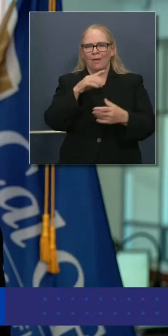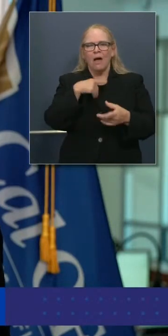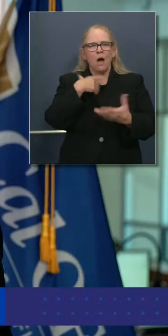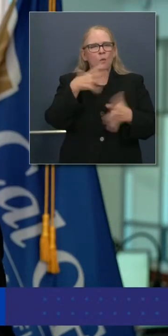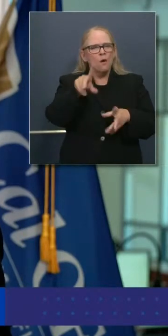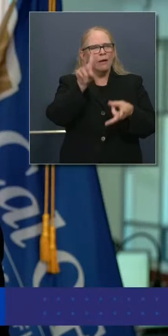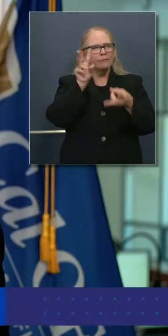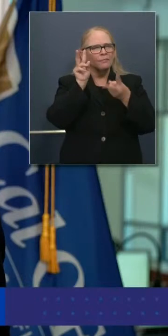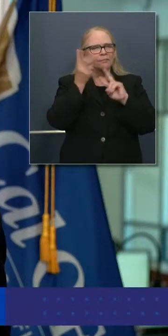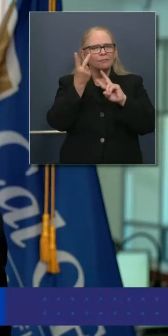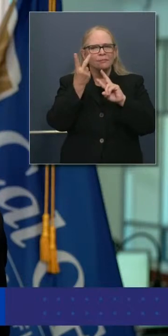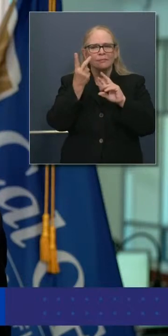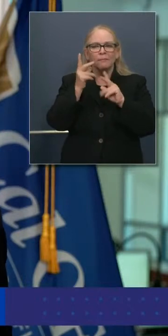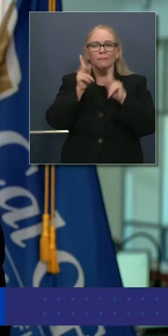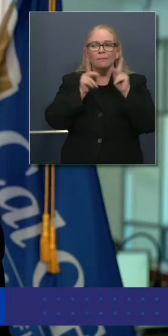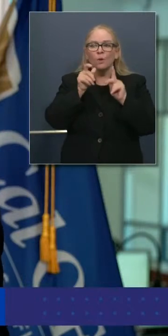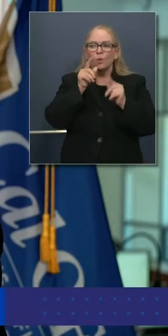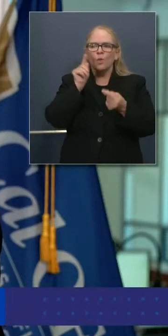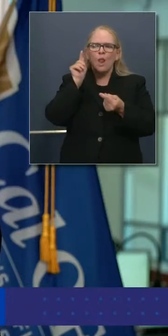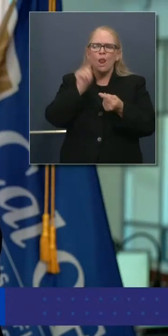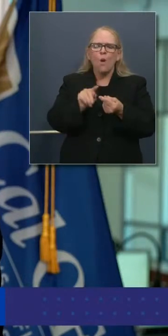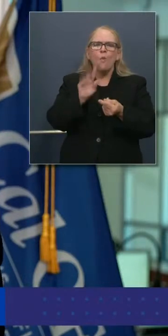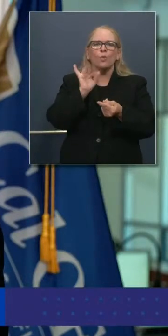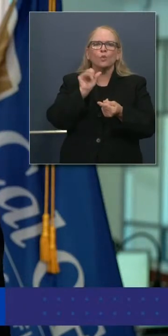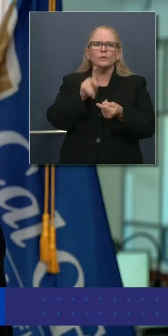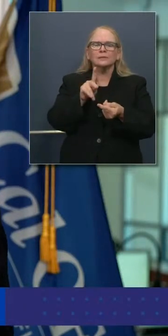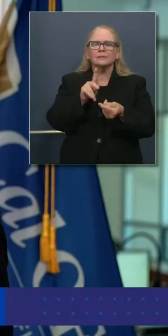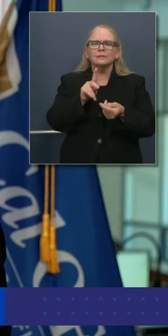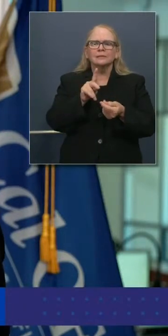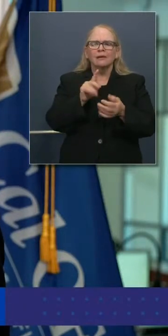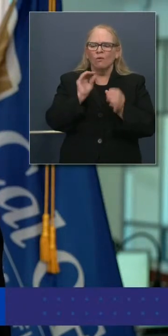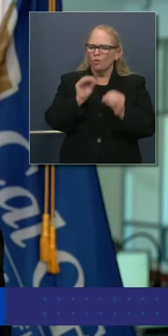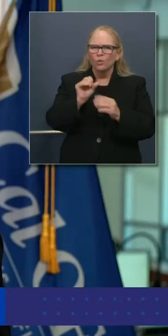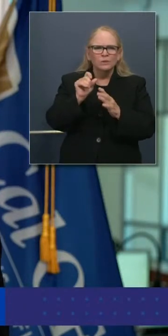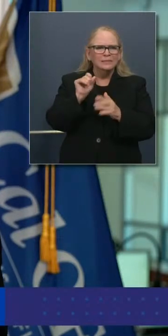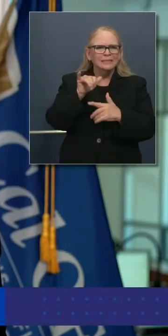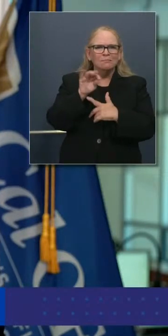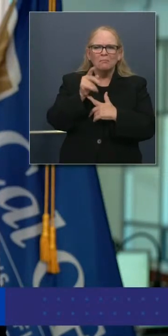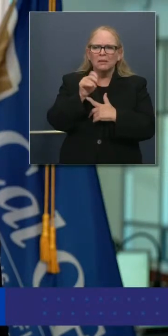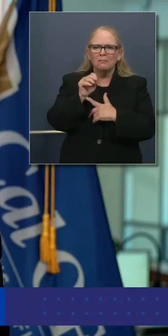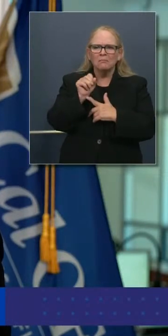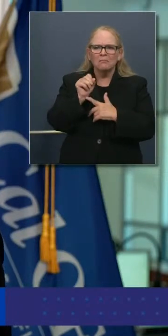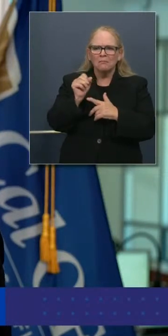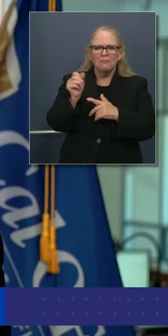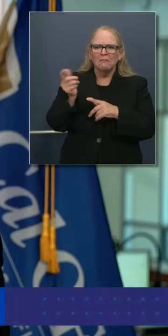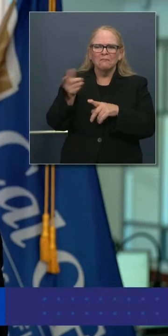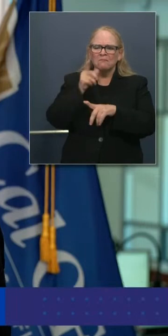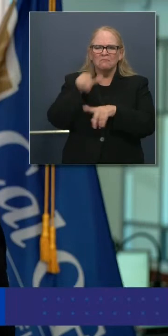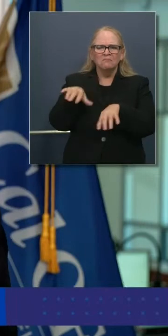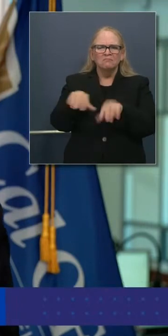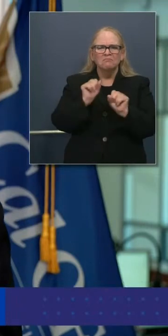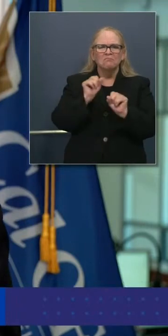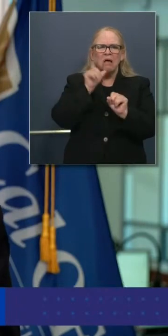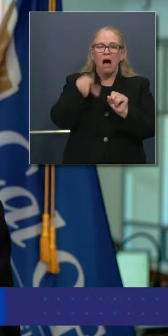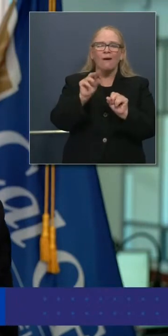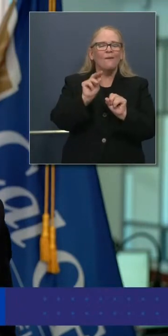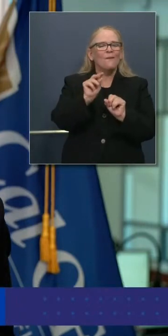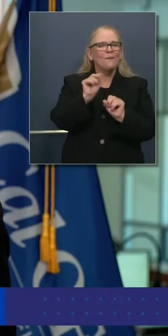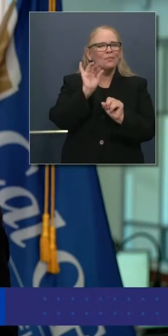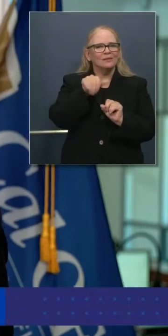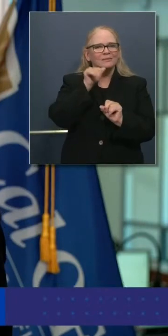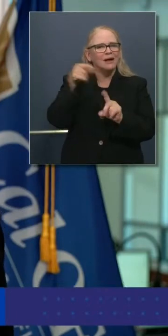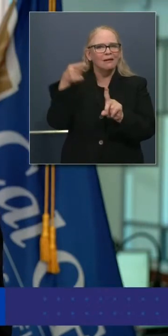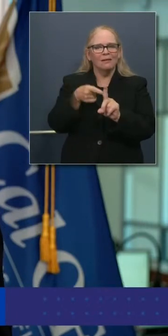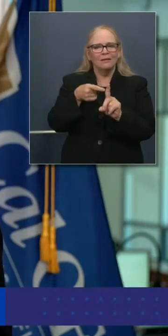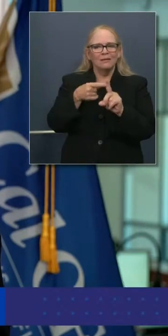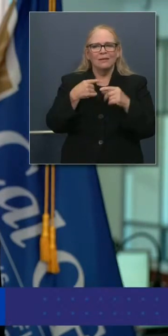lower risk, asymptomatic, cannot get tested. We only said in our tiered prioritizations that our top